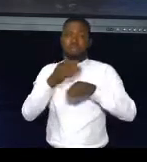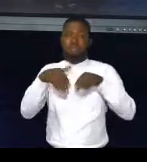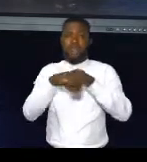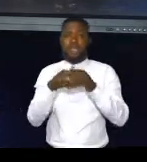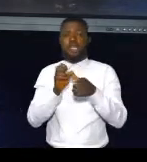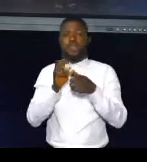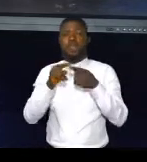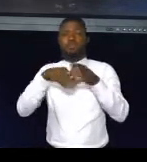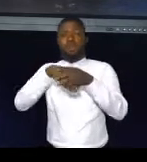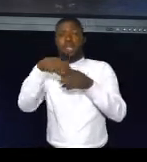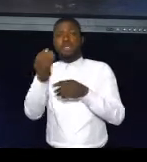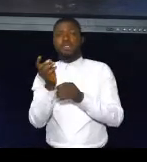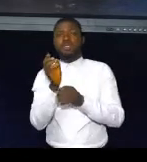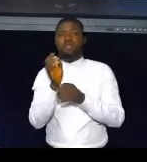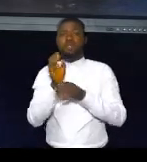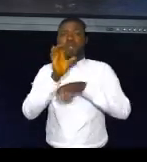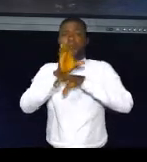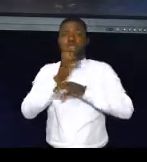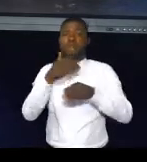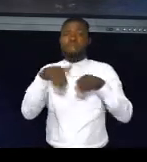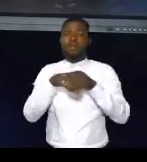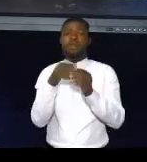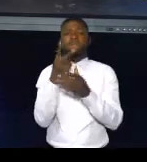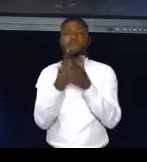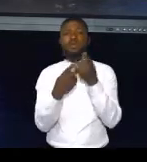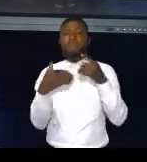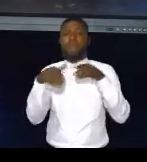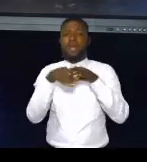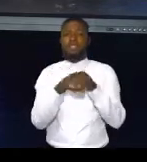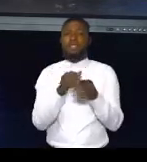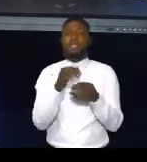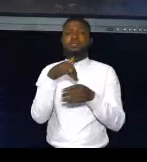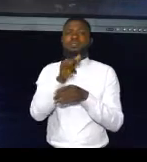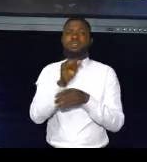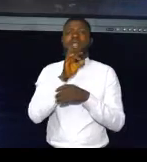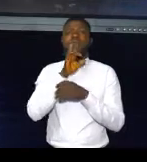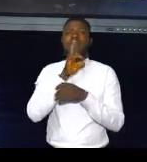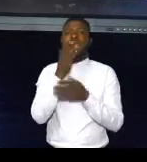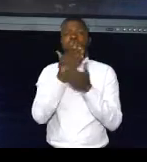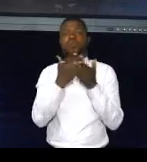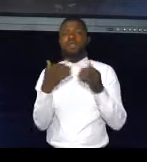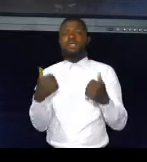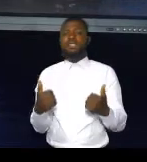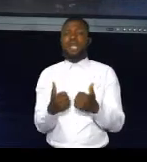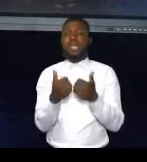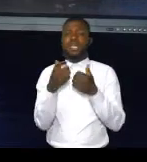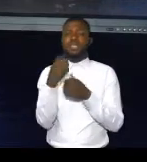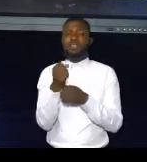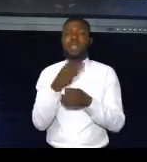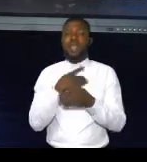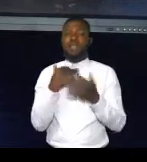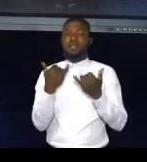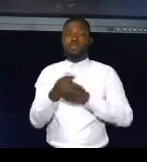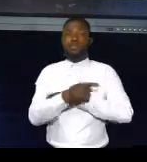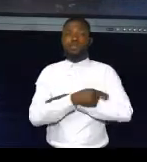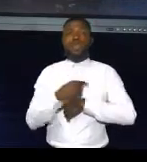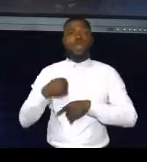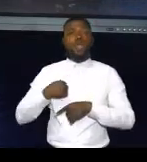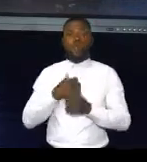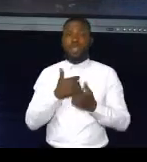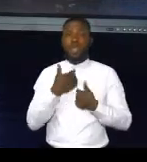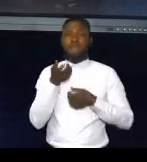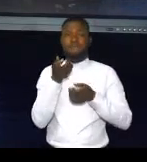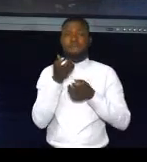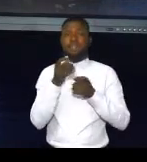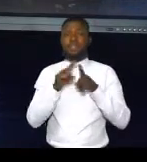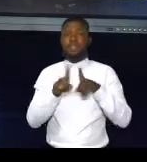or inter-ethnic marriage, both marriages still have some challenges. And today,